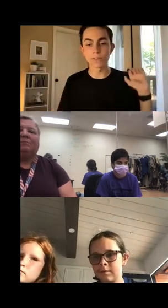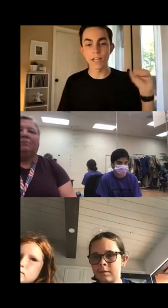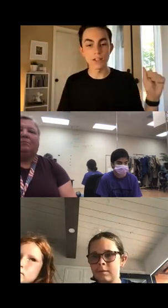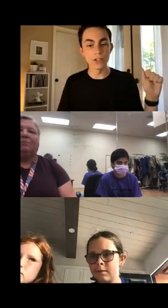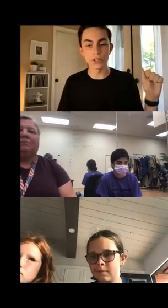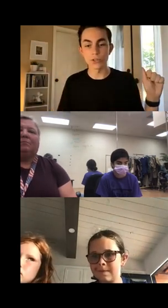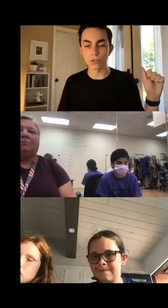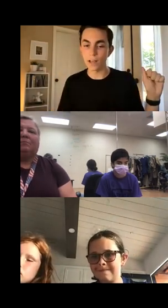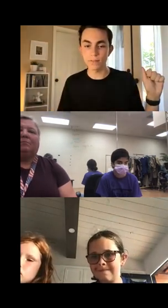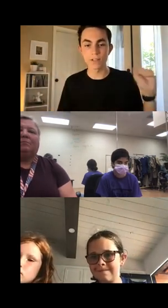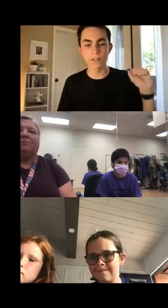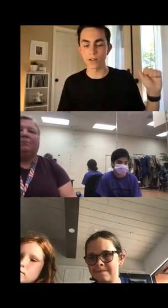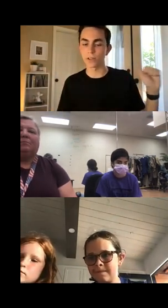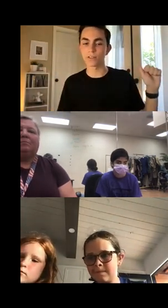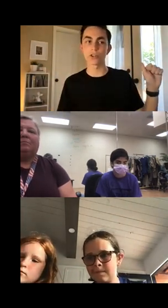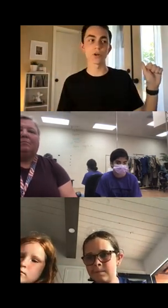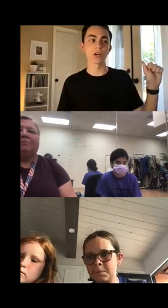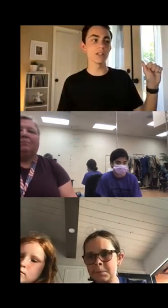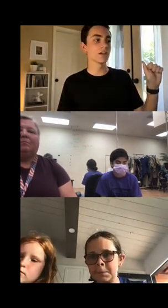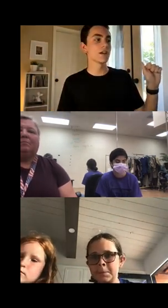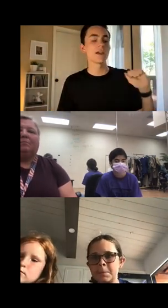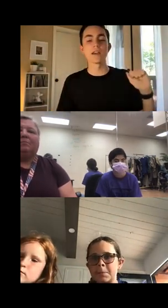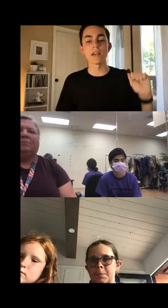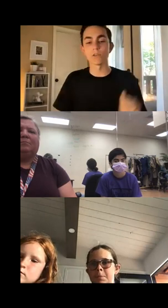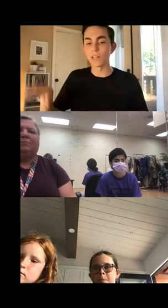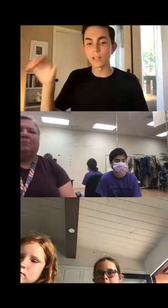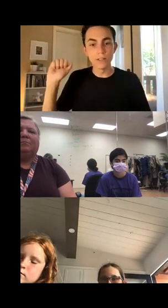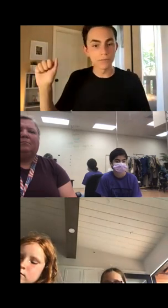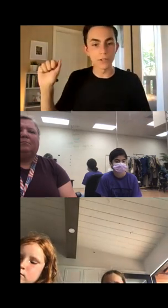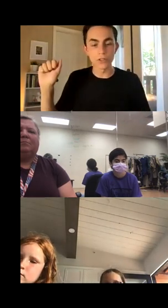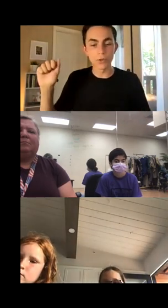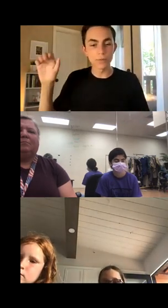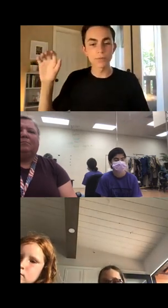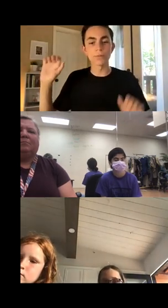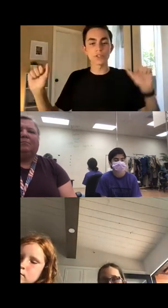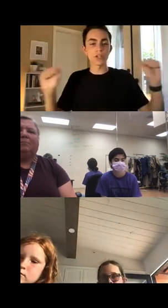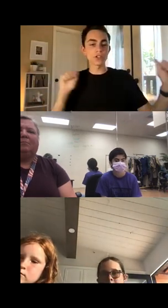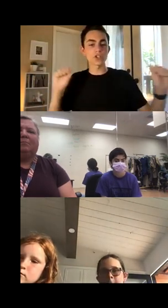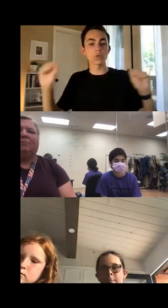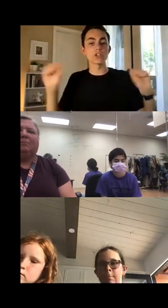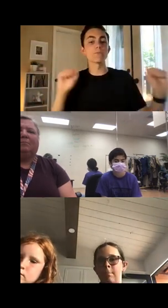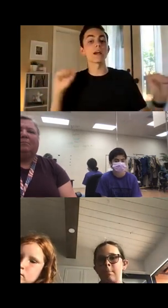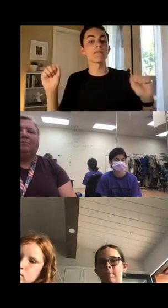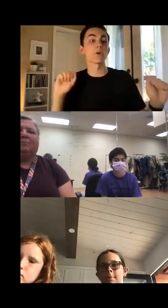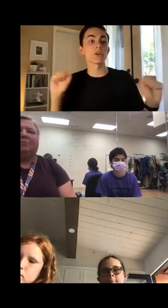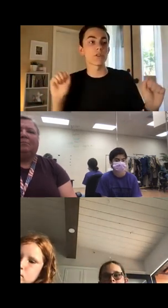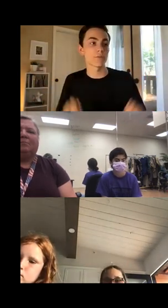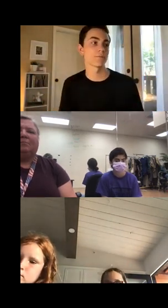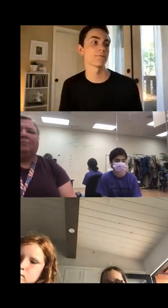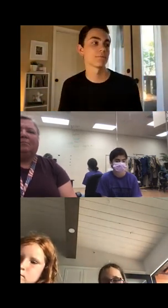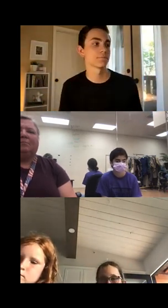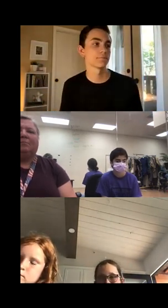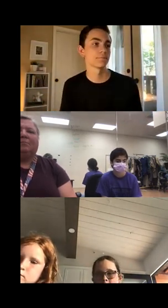If you're left-handed, you can use your left and stay on your left side of your body. If you're right-handed, use the right, but try not to switch back and